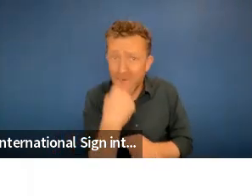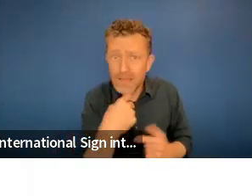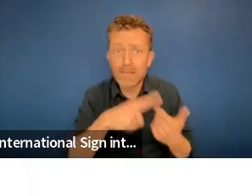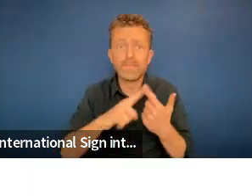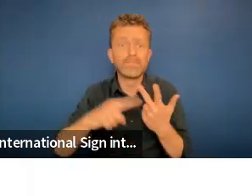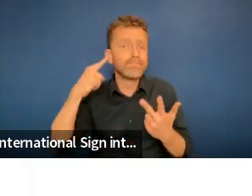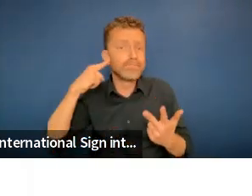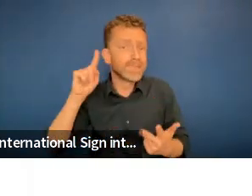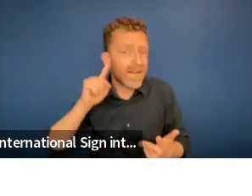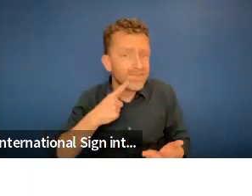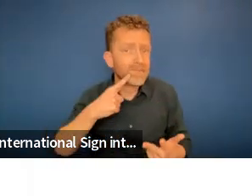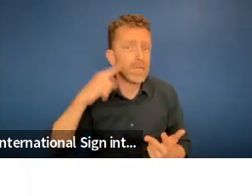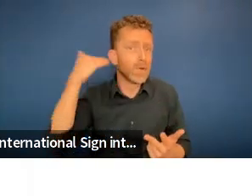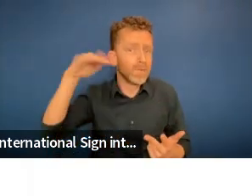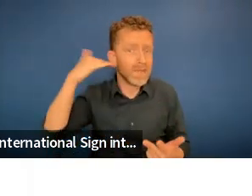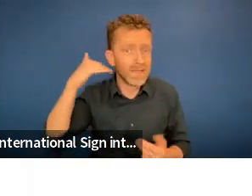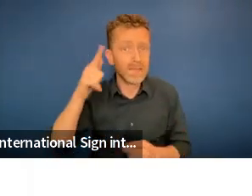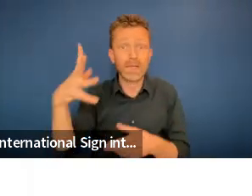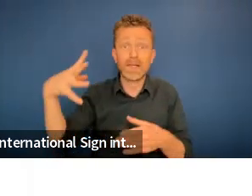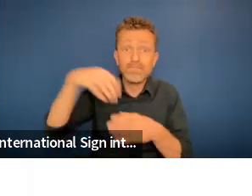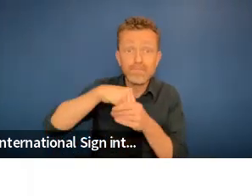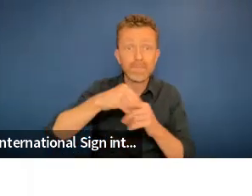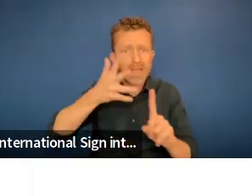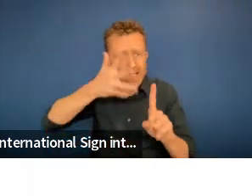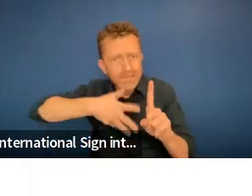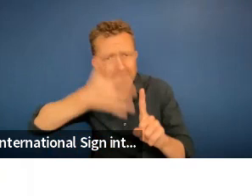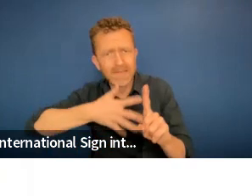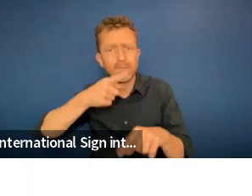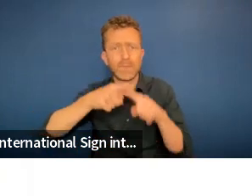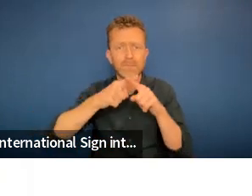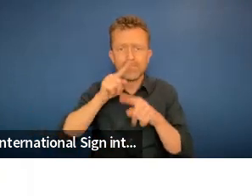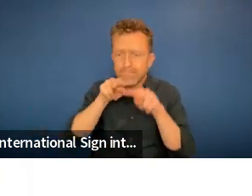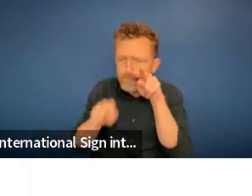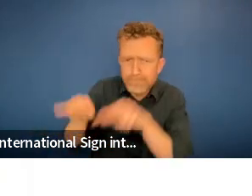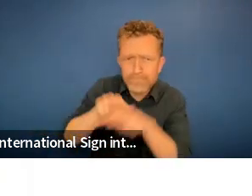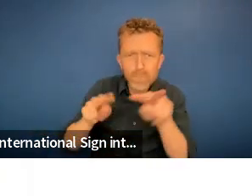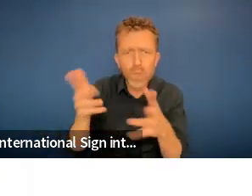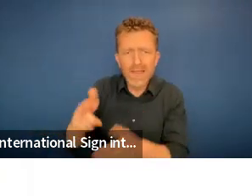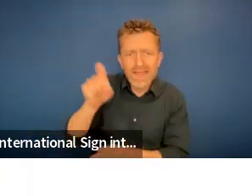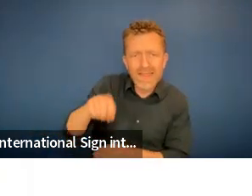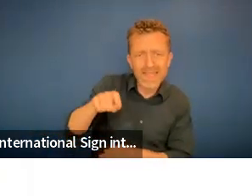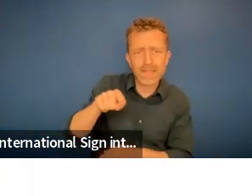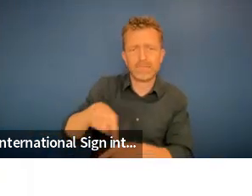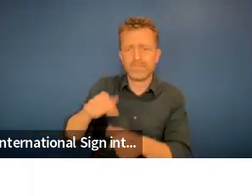assessment. It also includes replacement of the devices and yearly services for seating